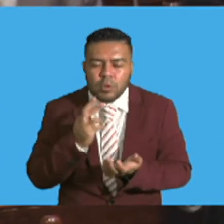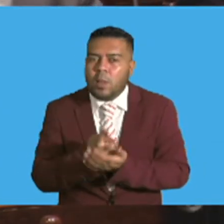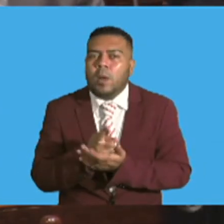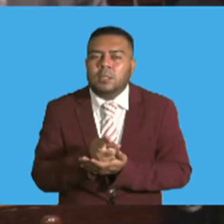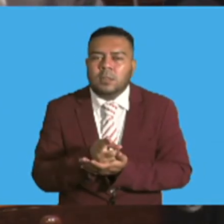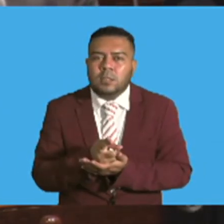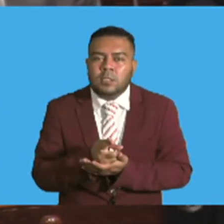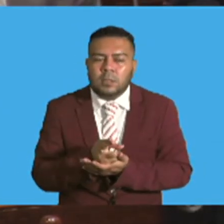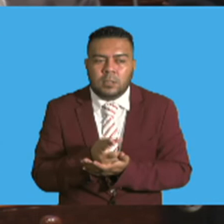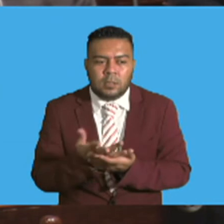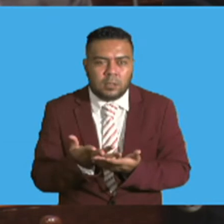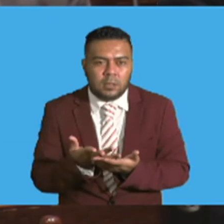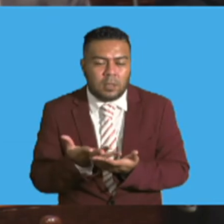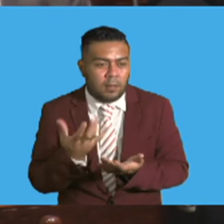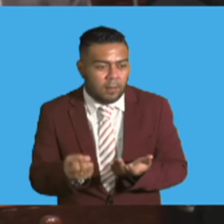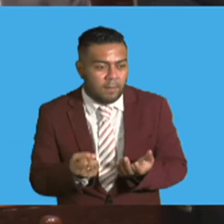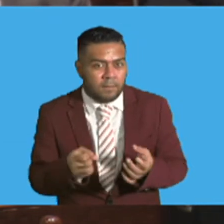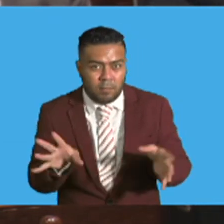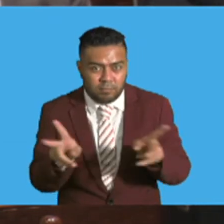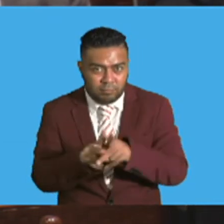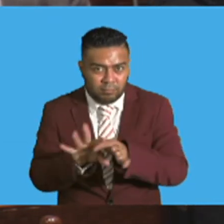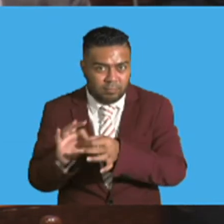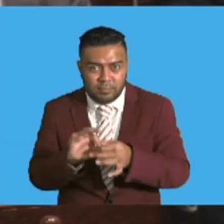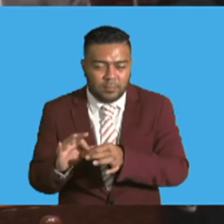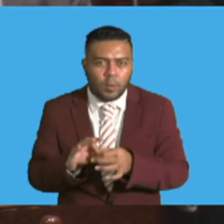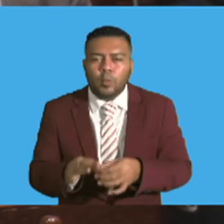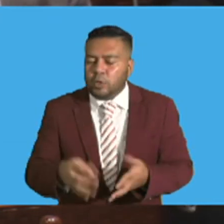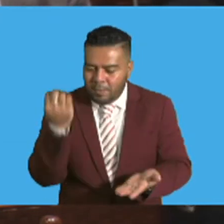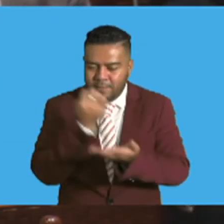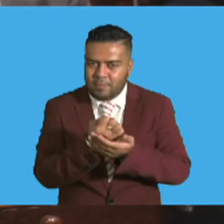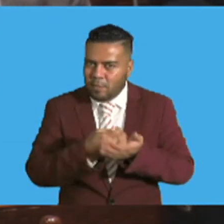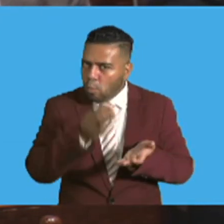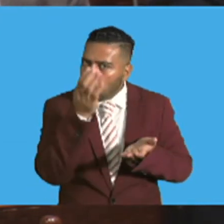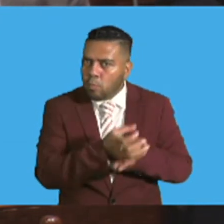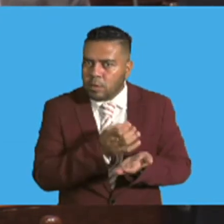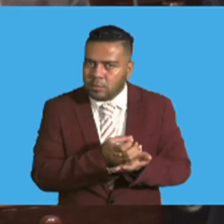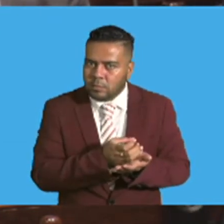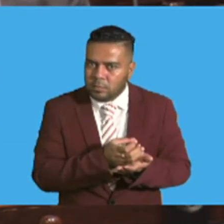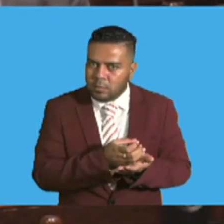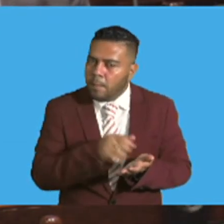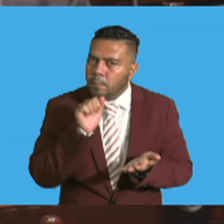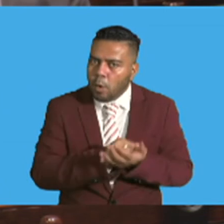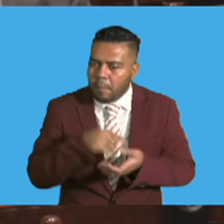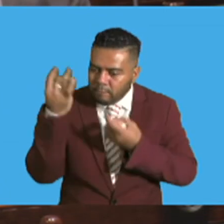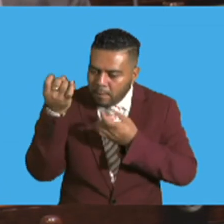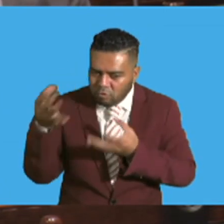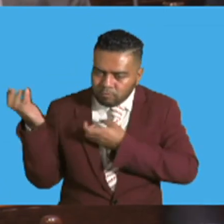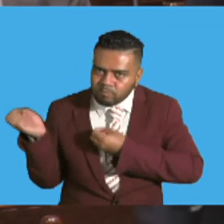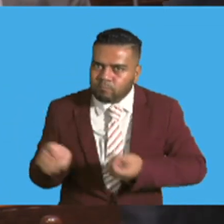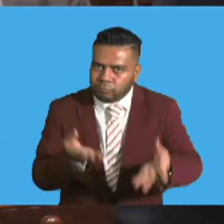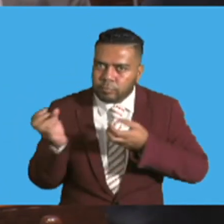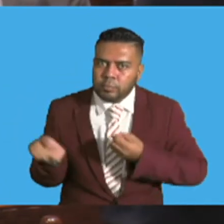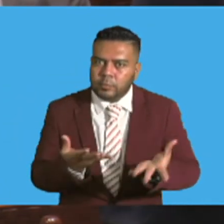approach to our economic well-being, then we need to be factually correct. We need to be factually correct, Mr. Speaker, sir. So, Mr. Speaker,